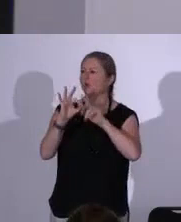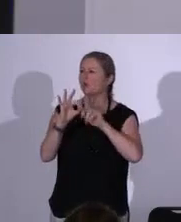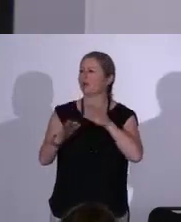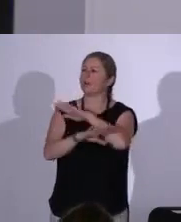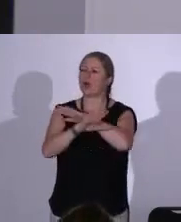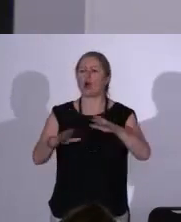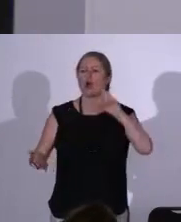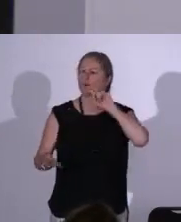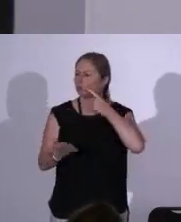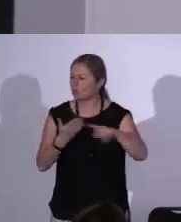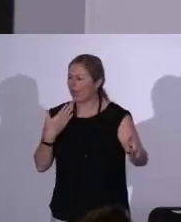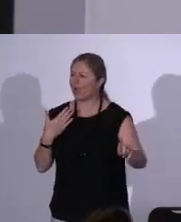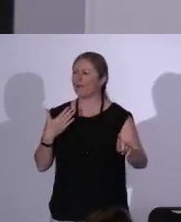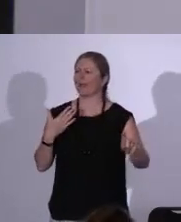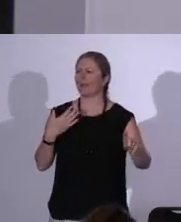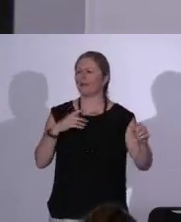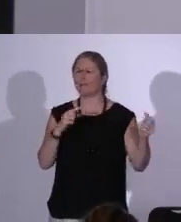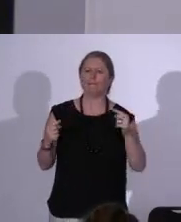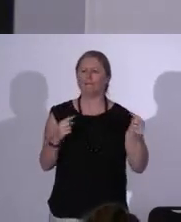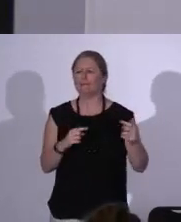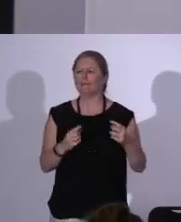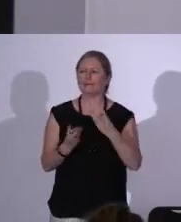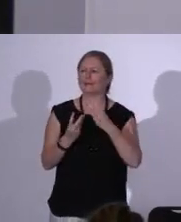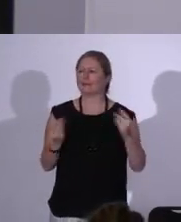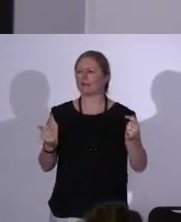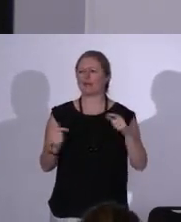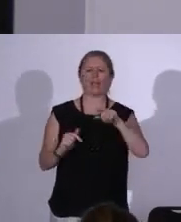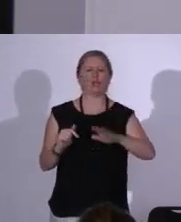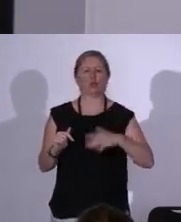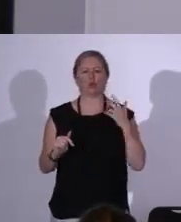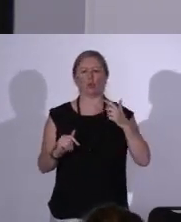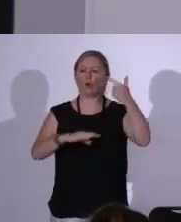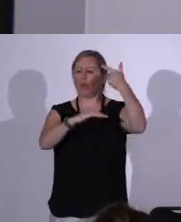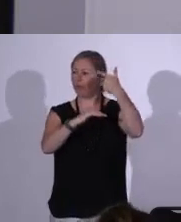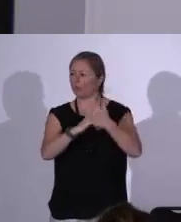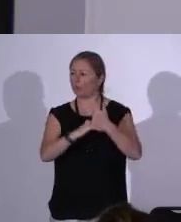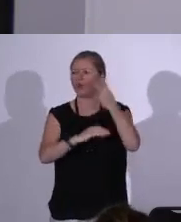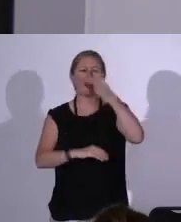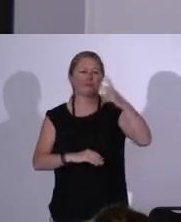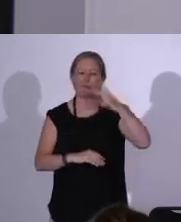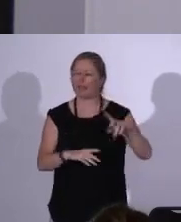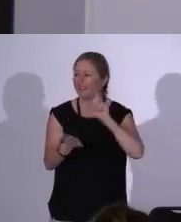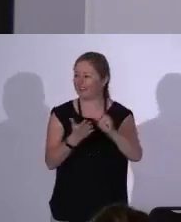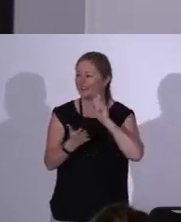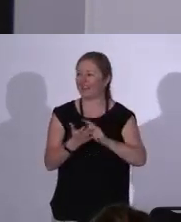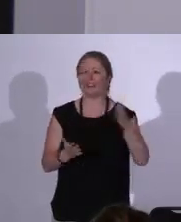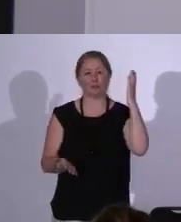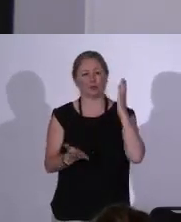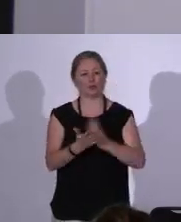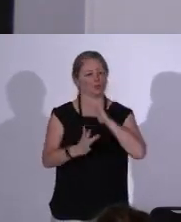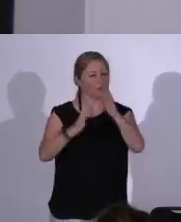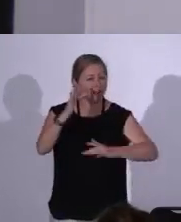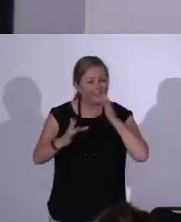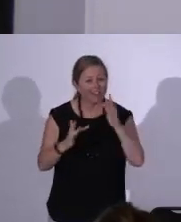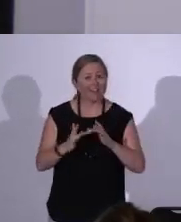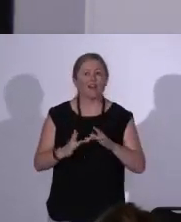don't say anything controversial, and don't say anything that you don't want recorded and repeated, definitely, because we are definitely online.